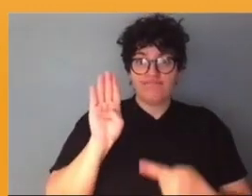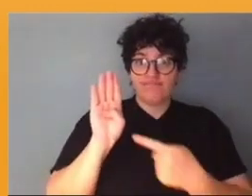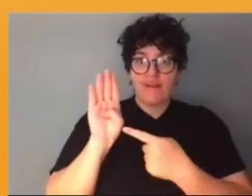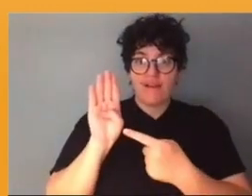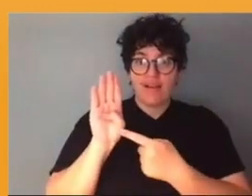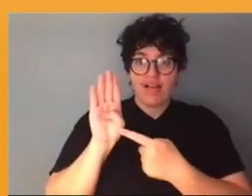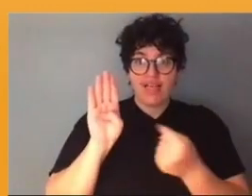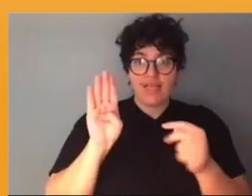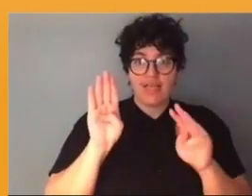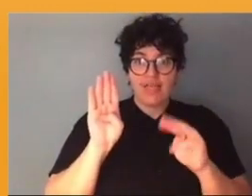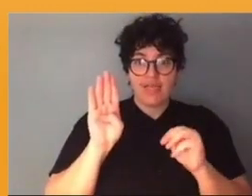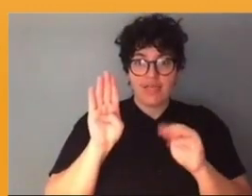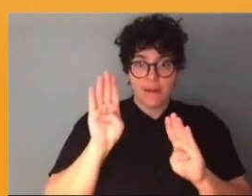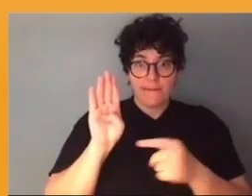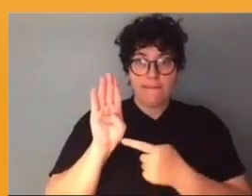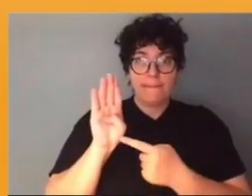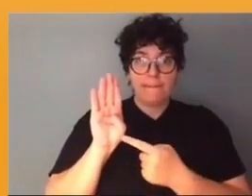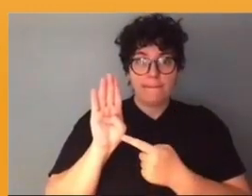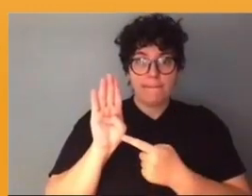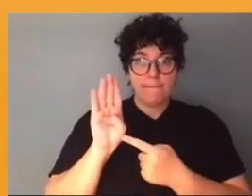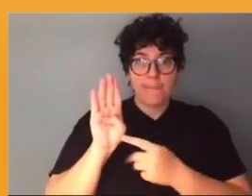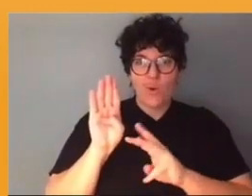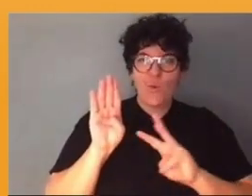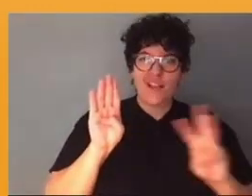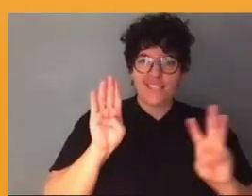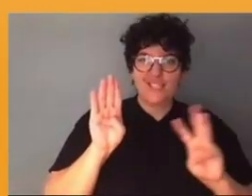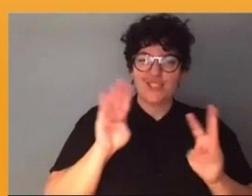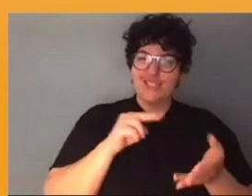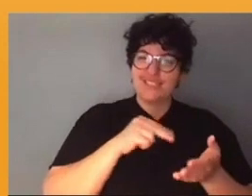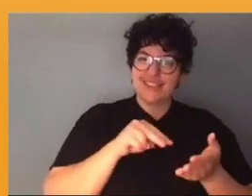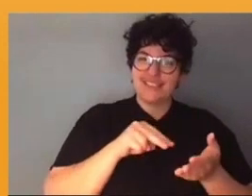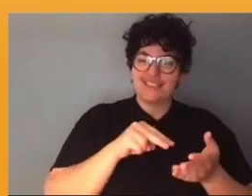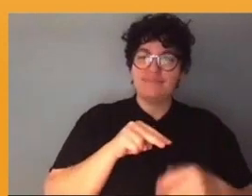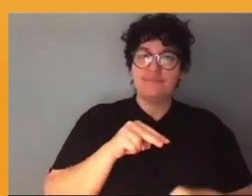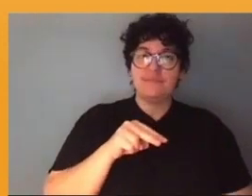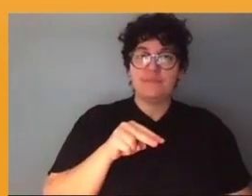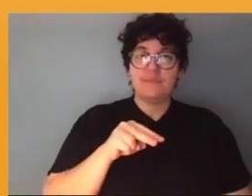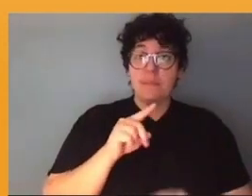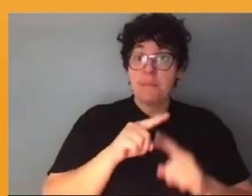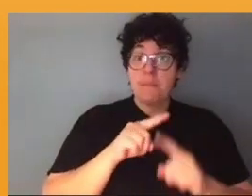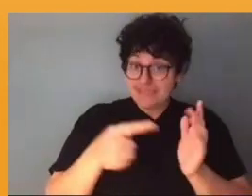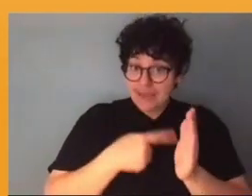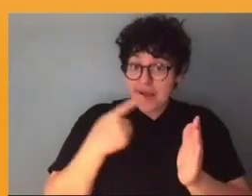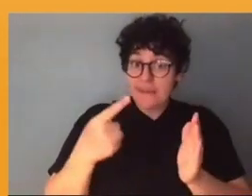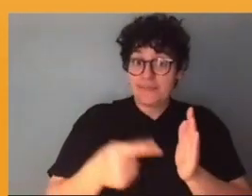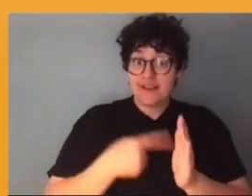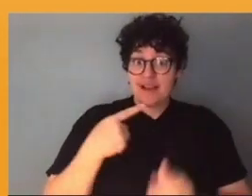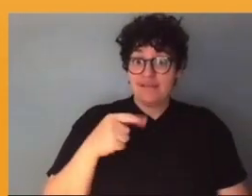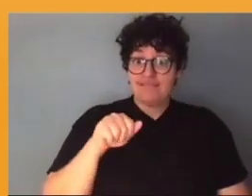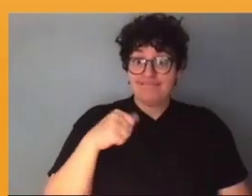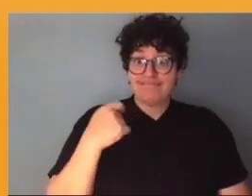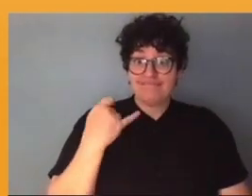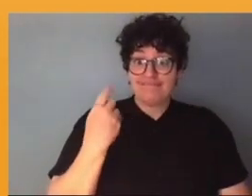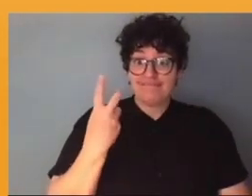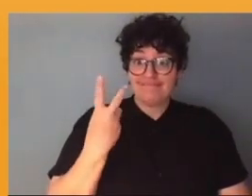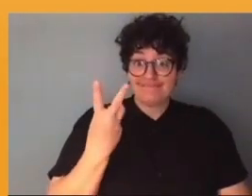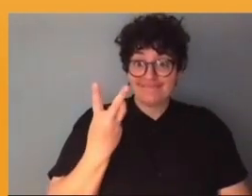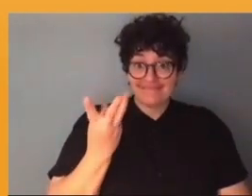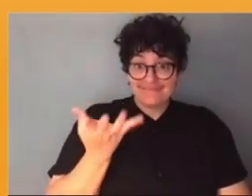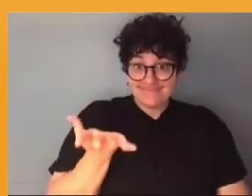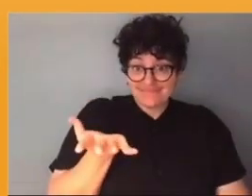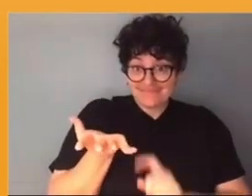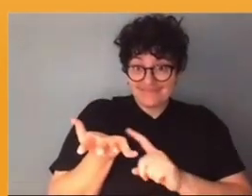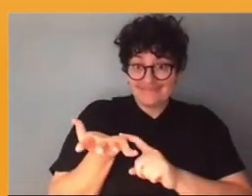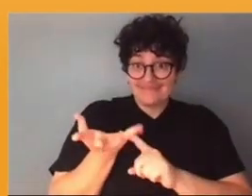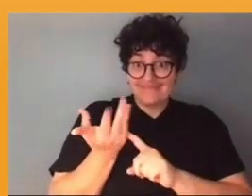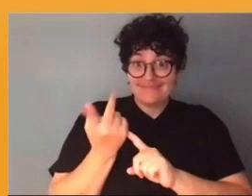the very classical dances, but there are times that we do need to open and close